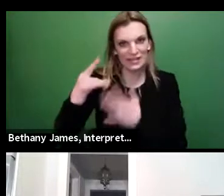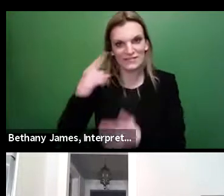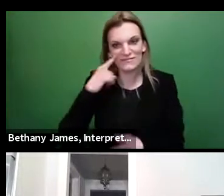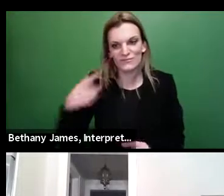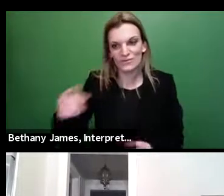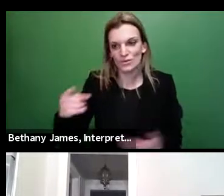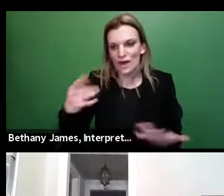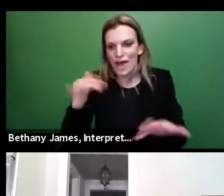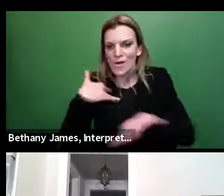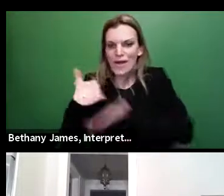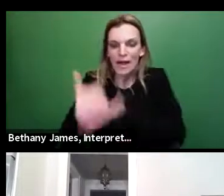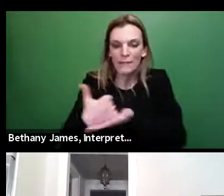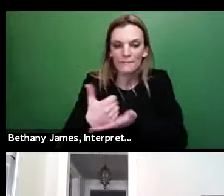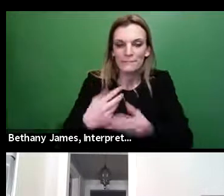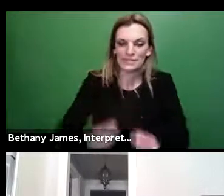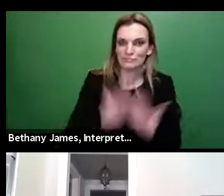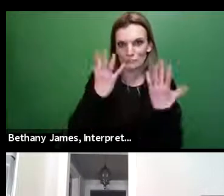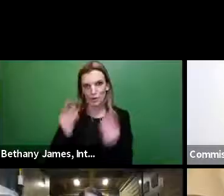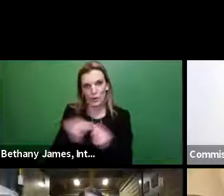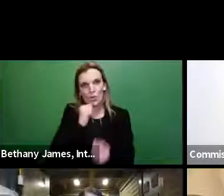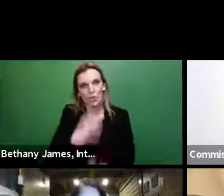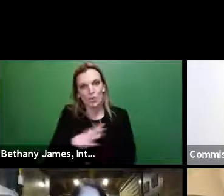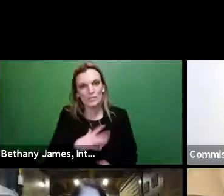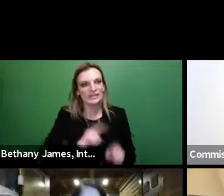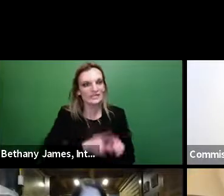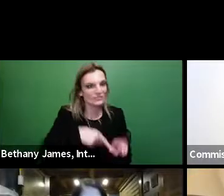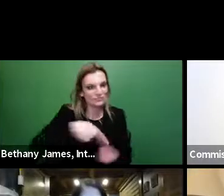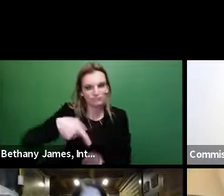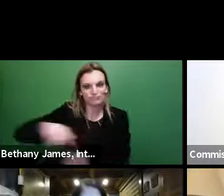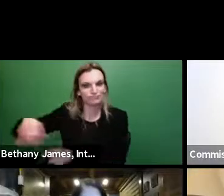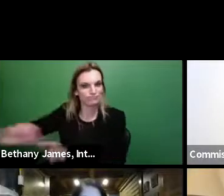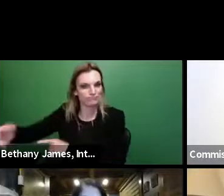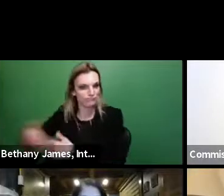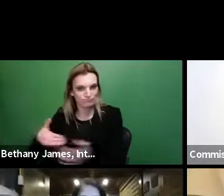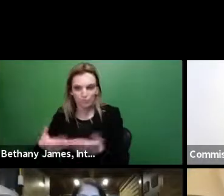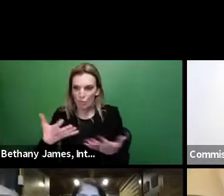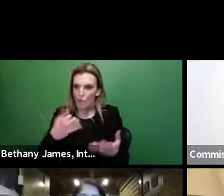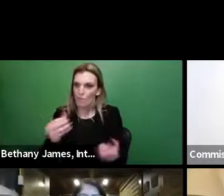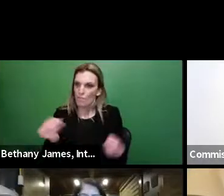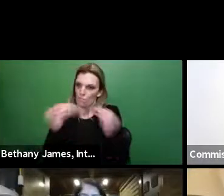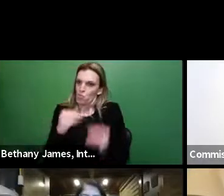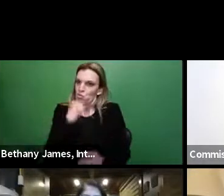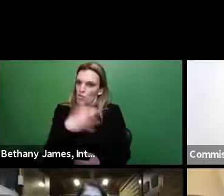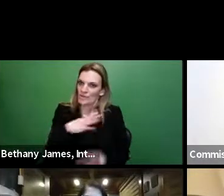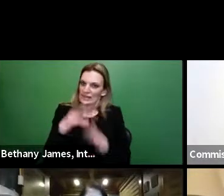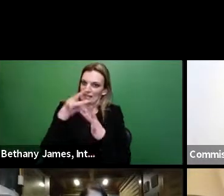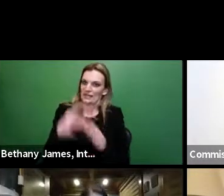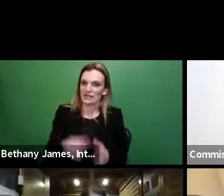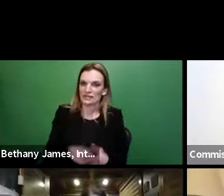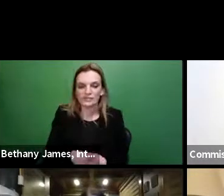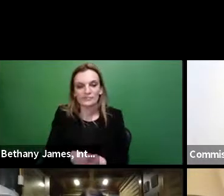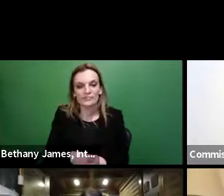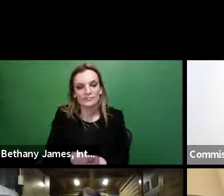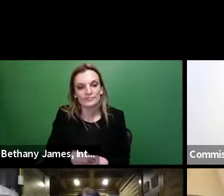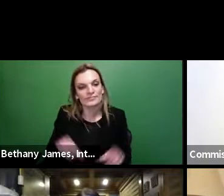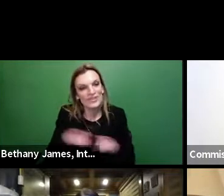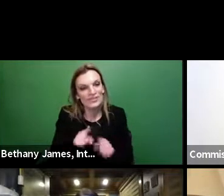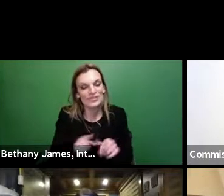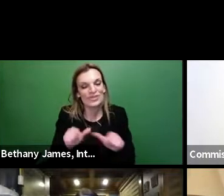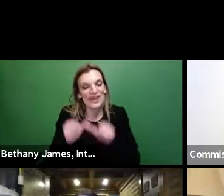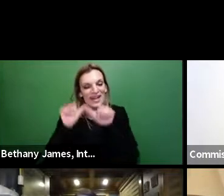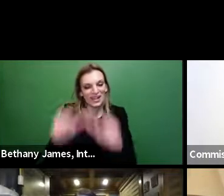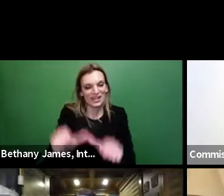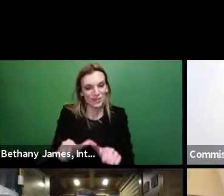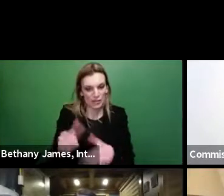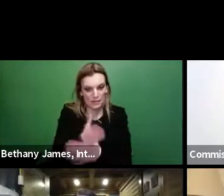and how can we help inspire more women to lead. And then finally, in an ongoing partnership with